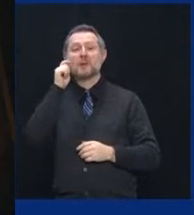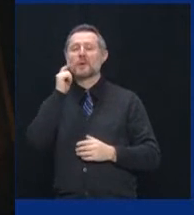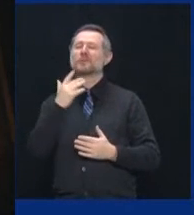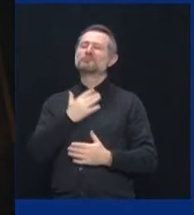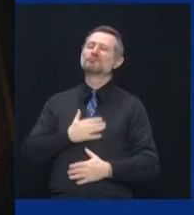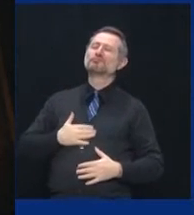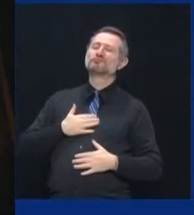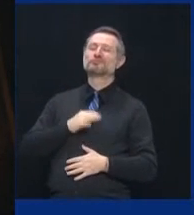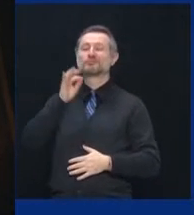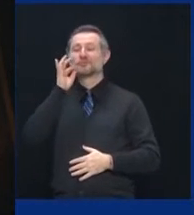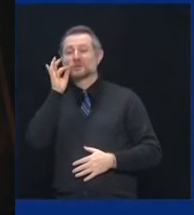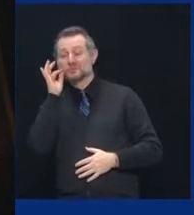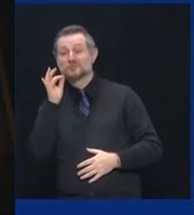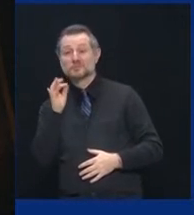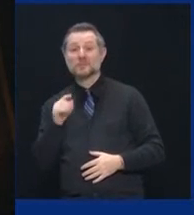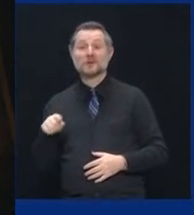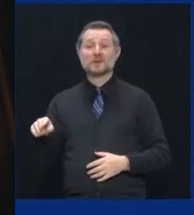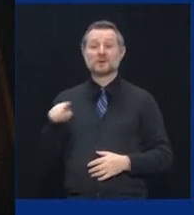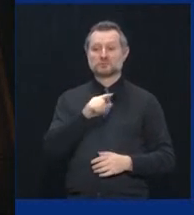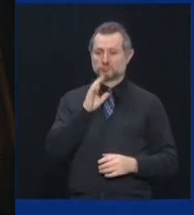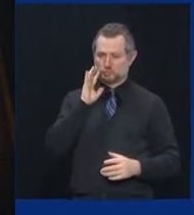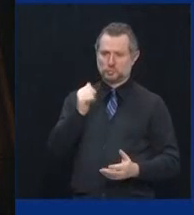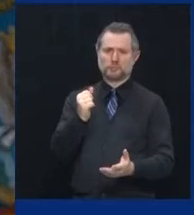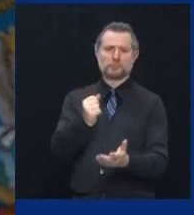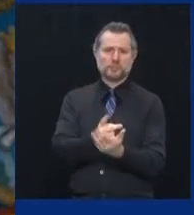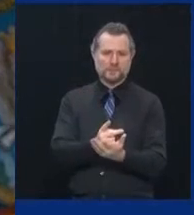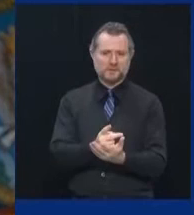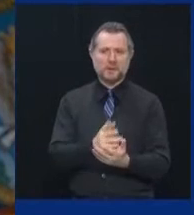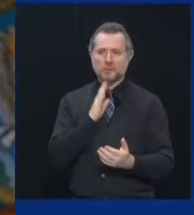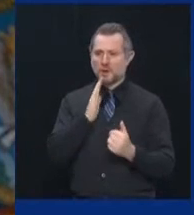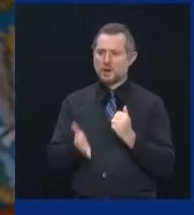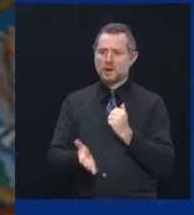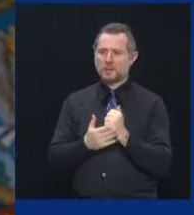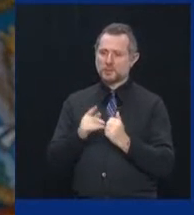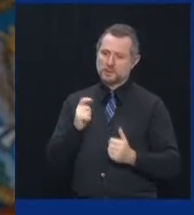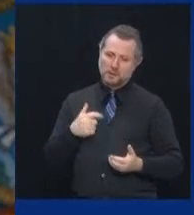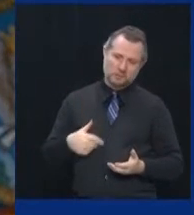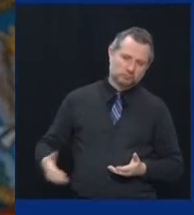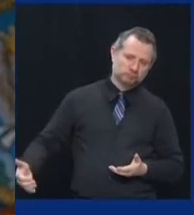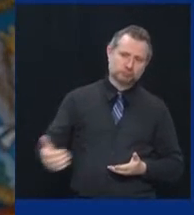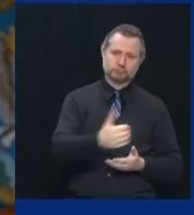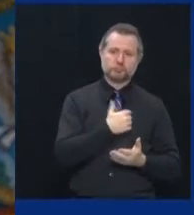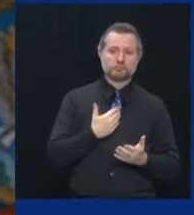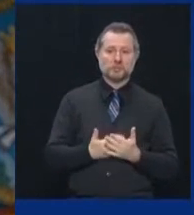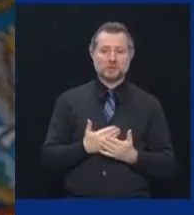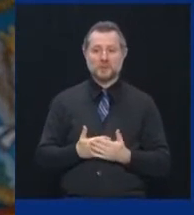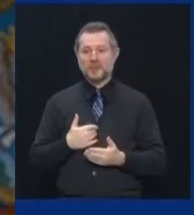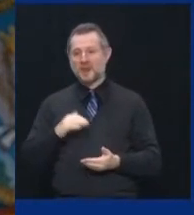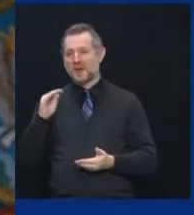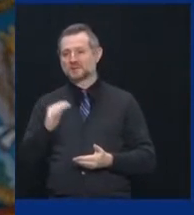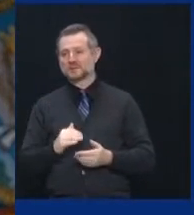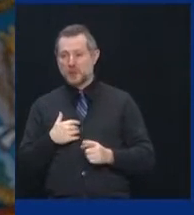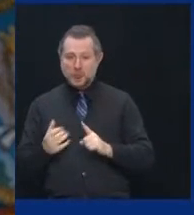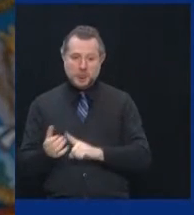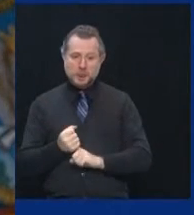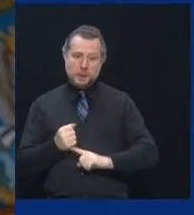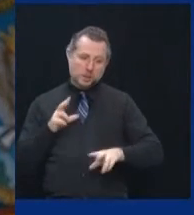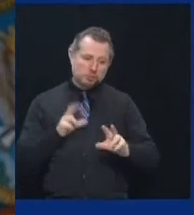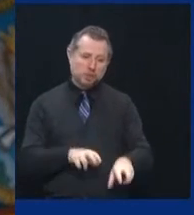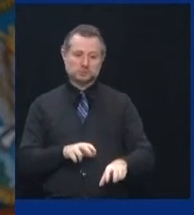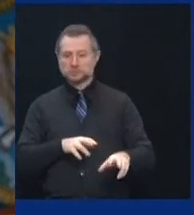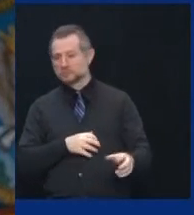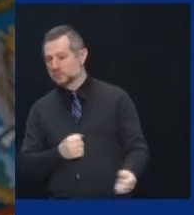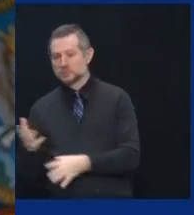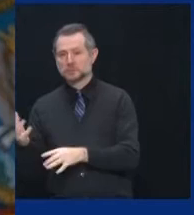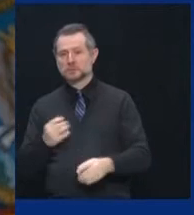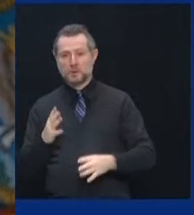states who've already done so. This will raise revenue and will end the overcriminalization of this product that has left so many